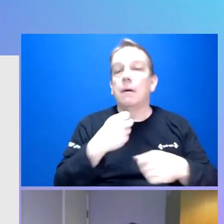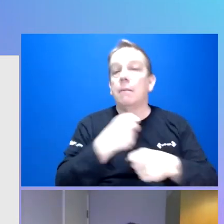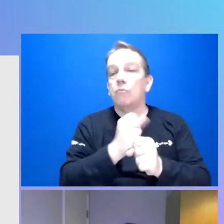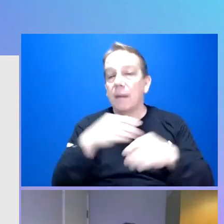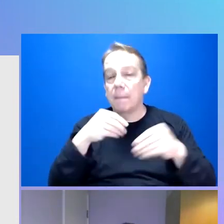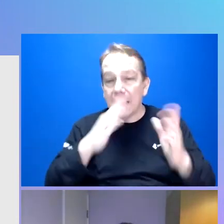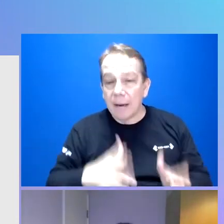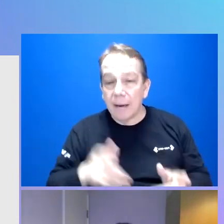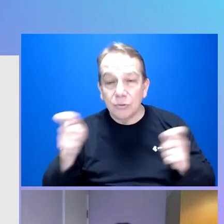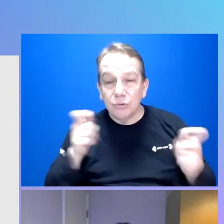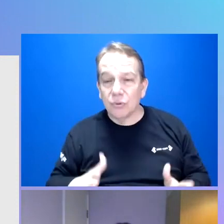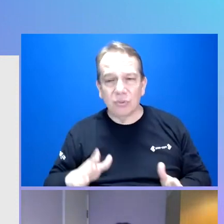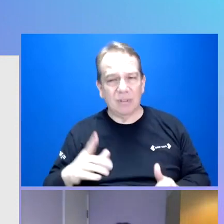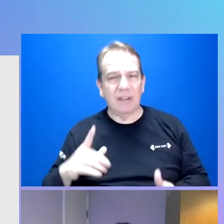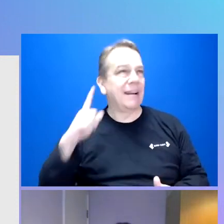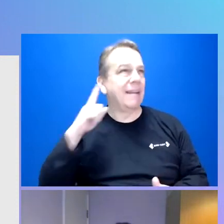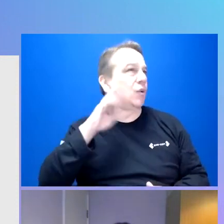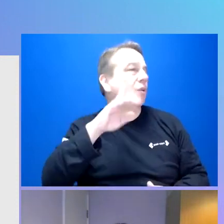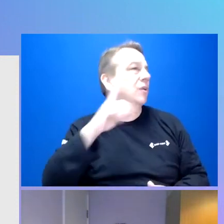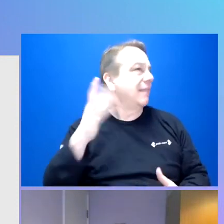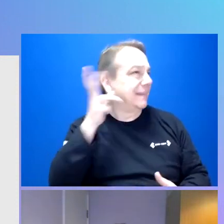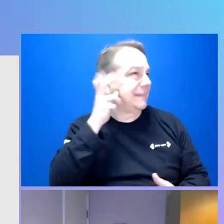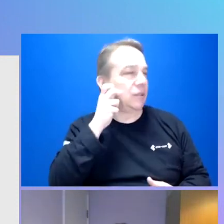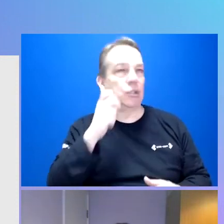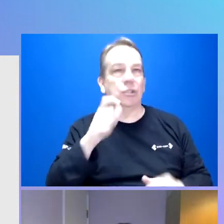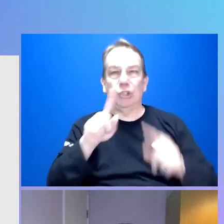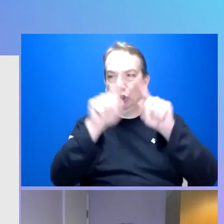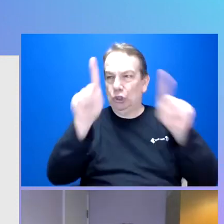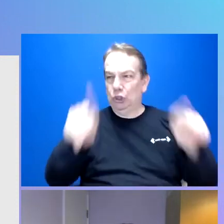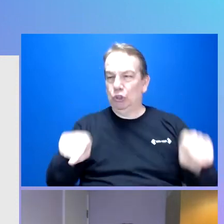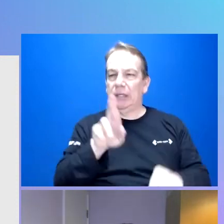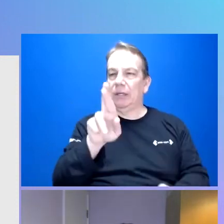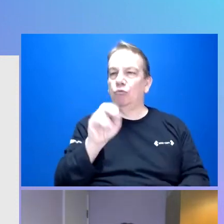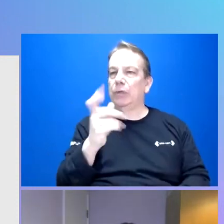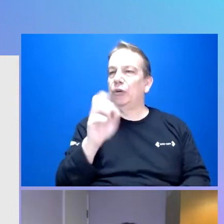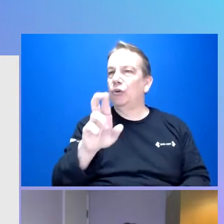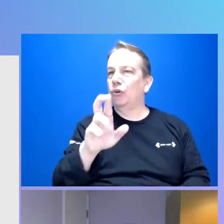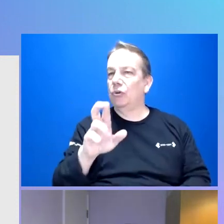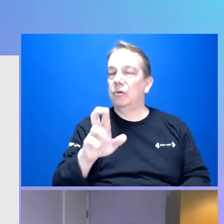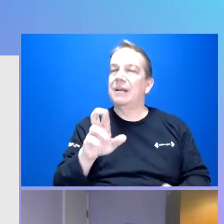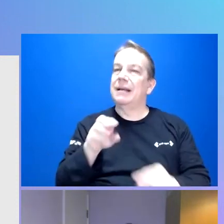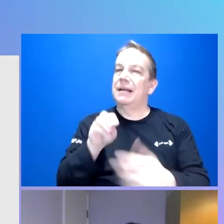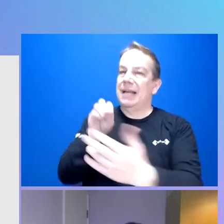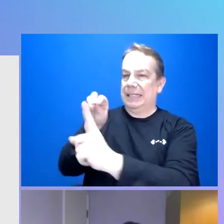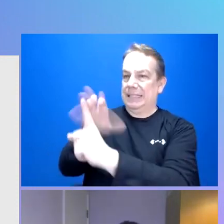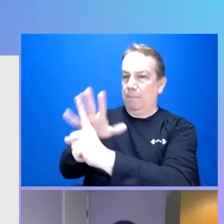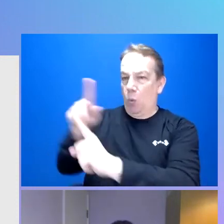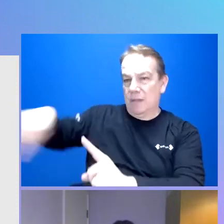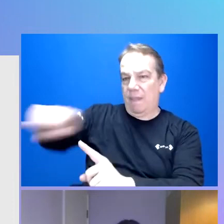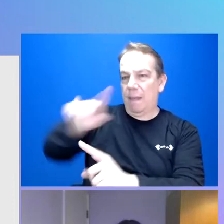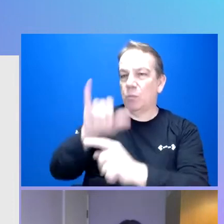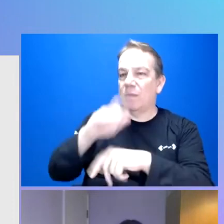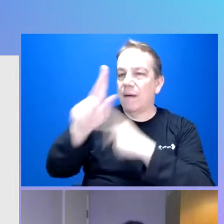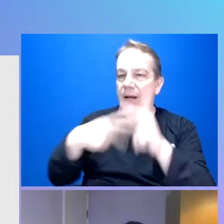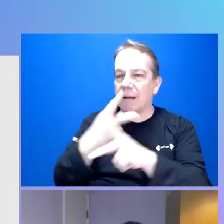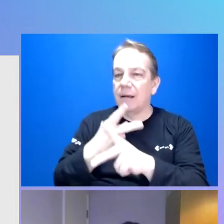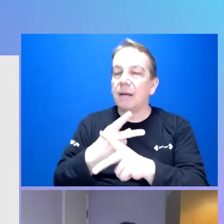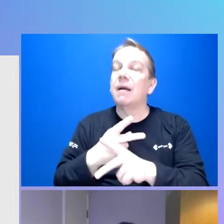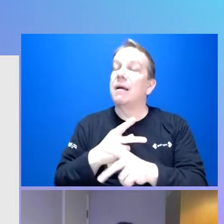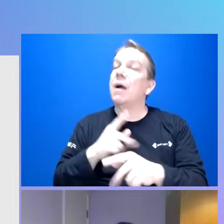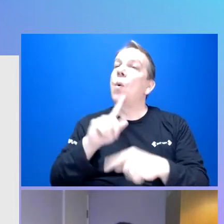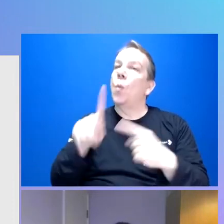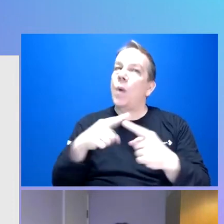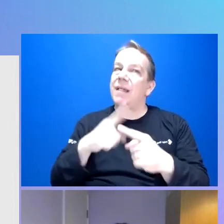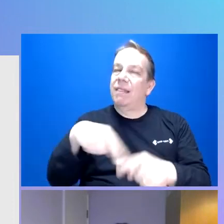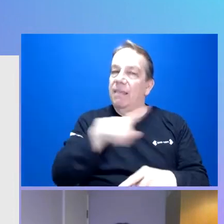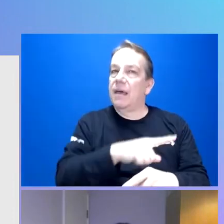not heard what a screen reader sounds like. So exposure to that is really powerful, especially if it's going through the journeys that they spend